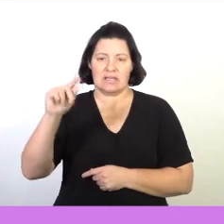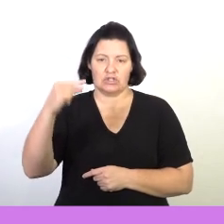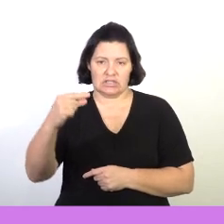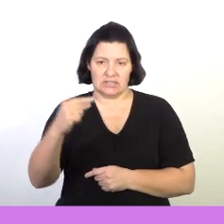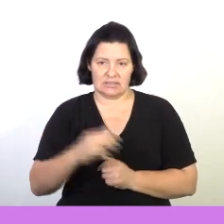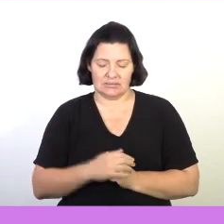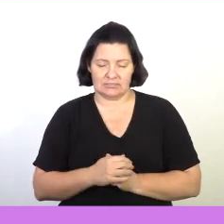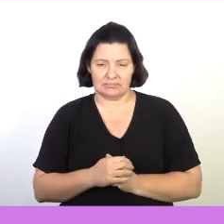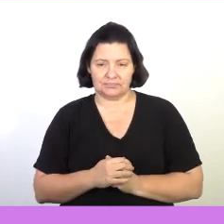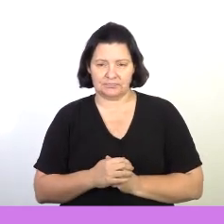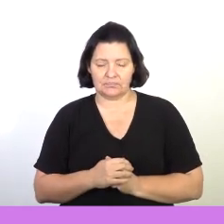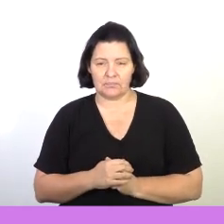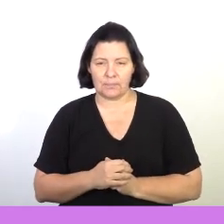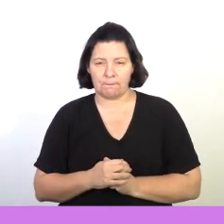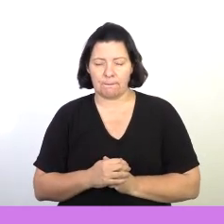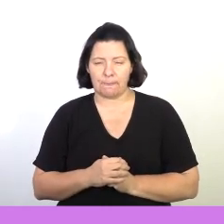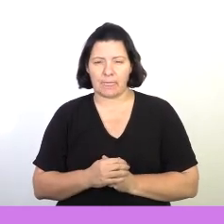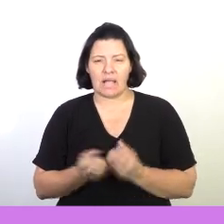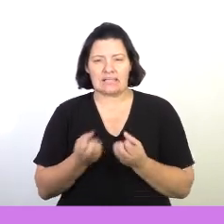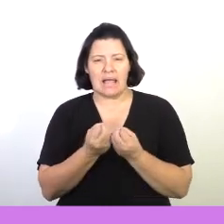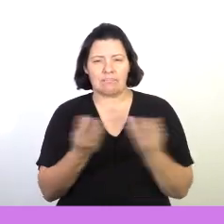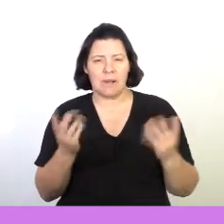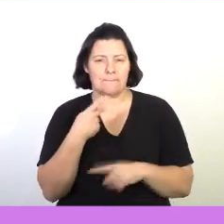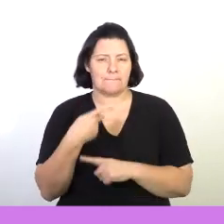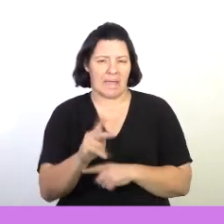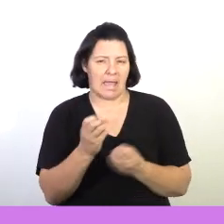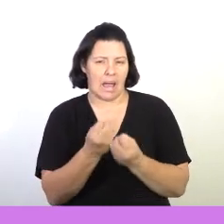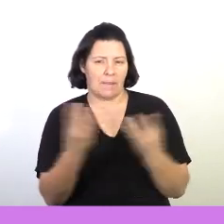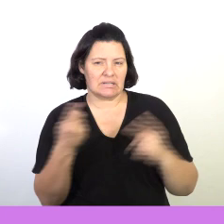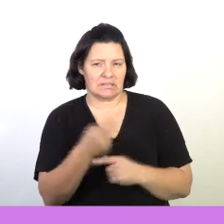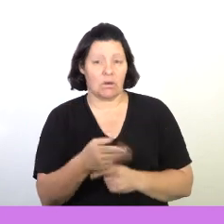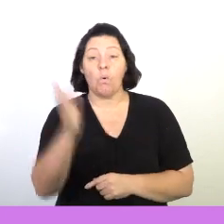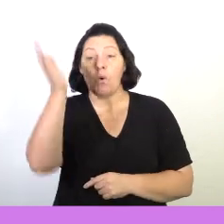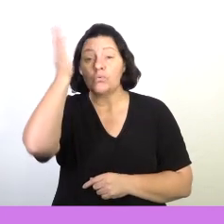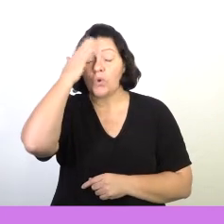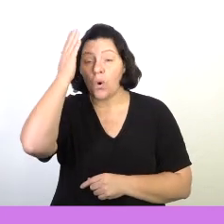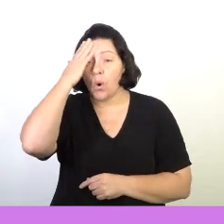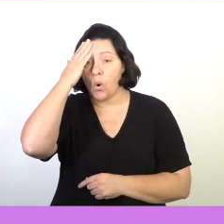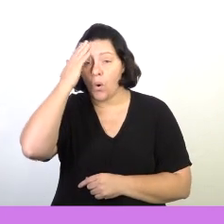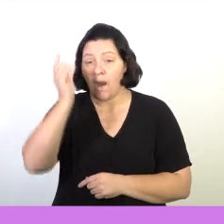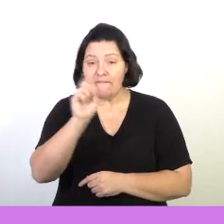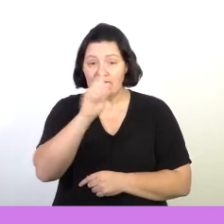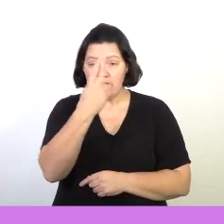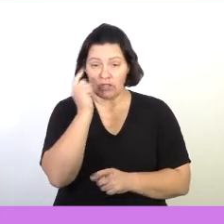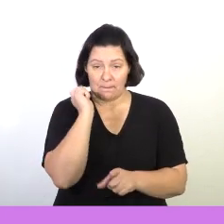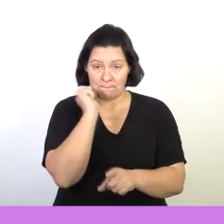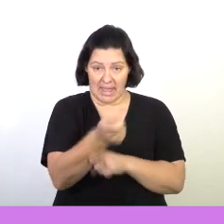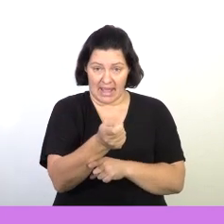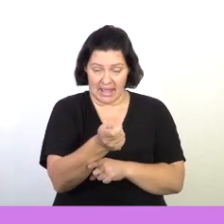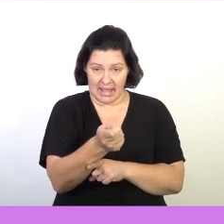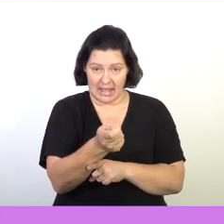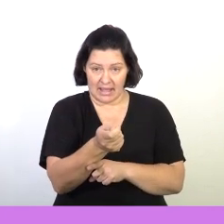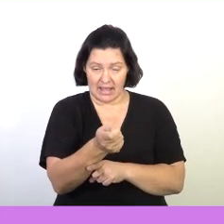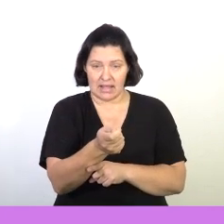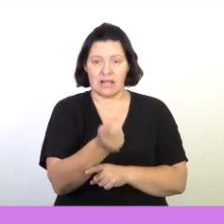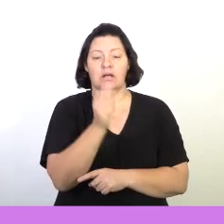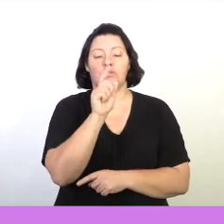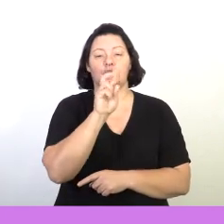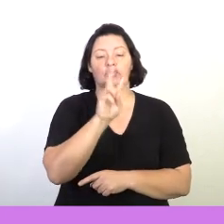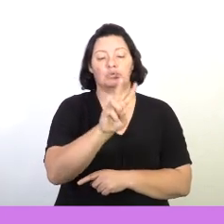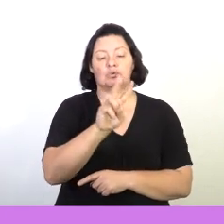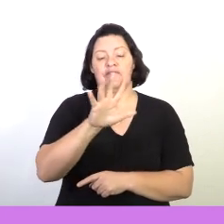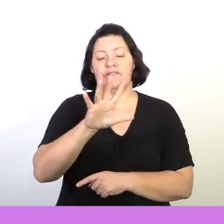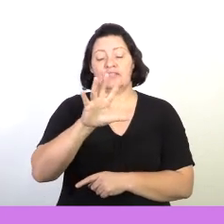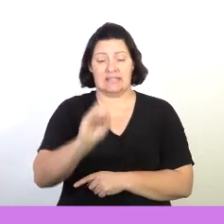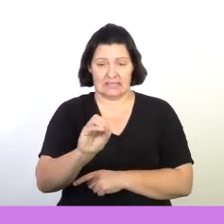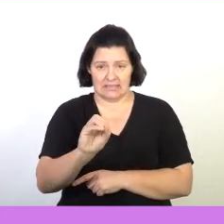2,500 kilograms. Now let's see how much Esther will pay. We know that the first amount she will pay, it